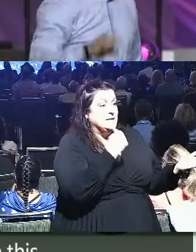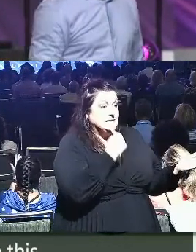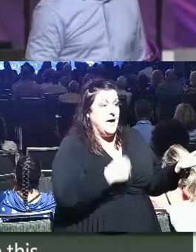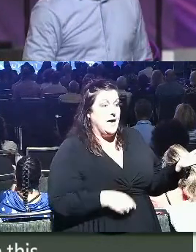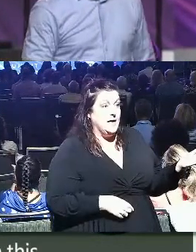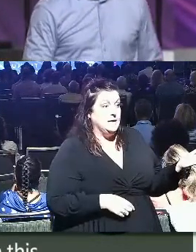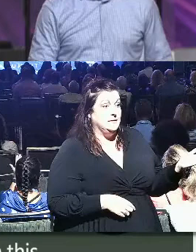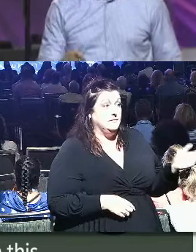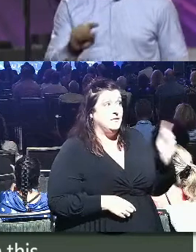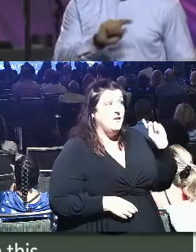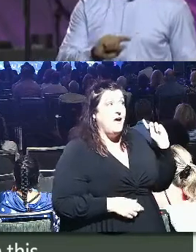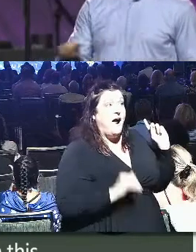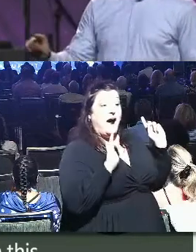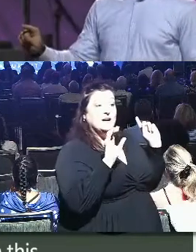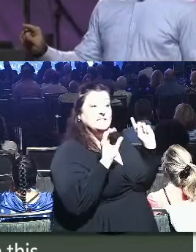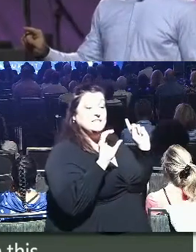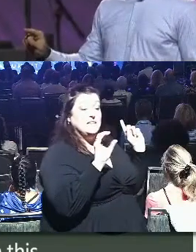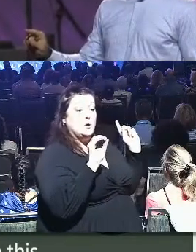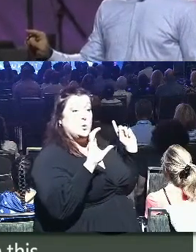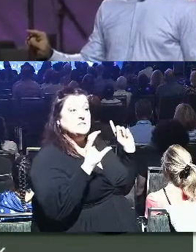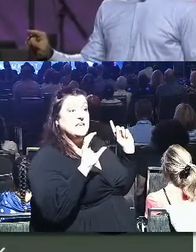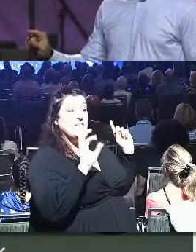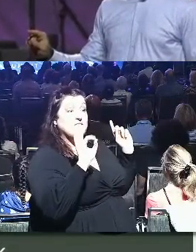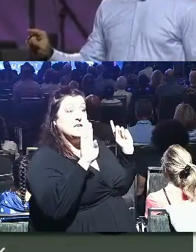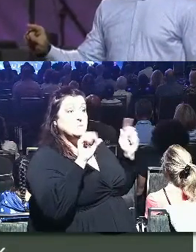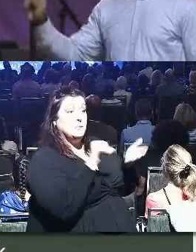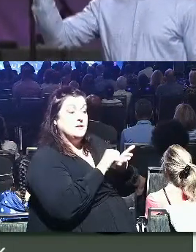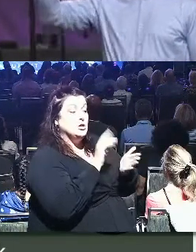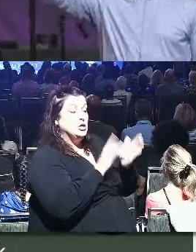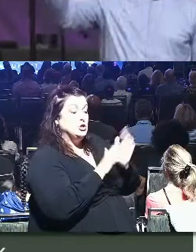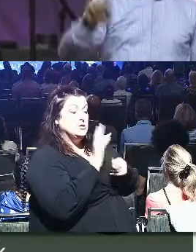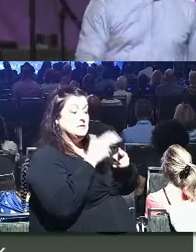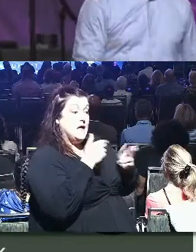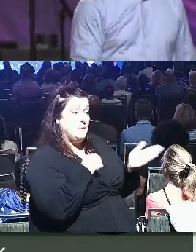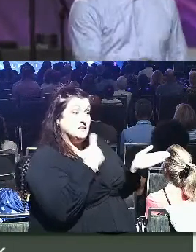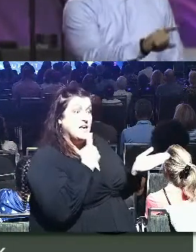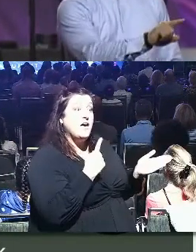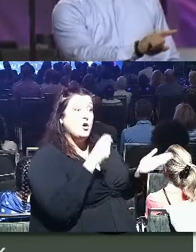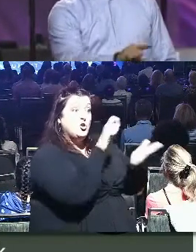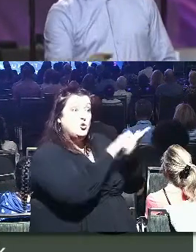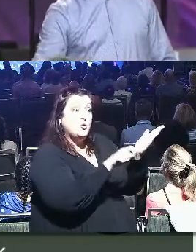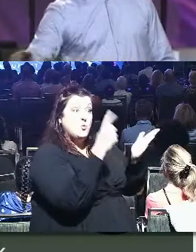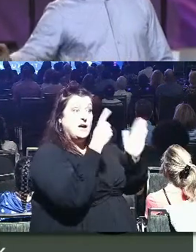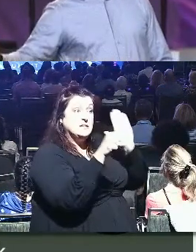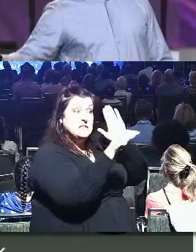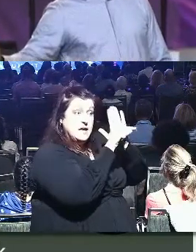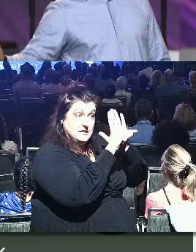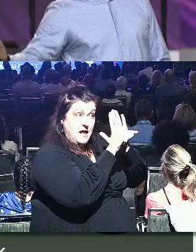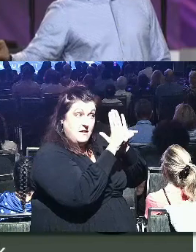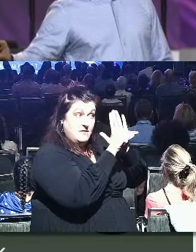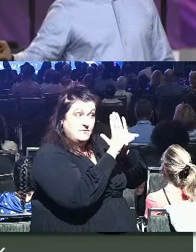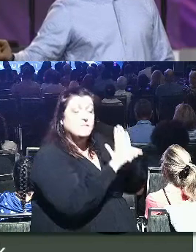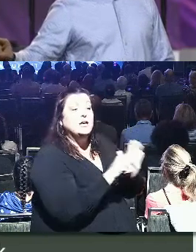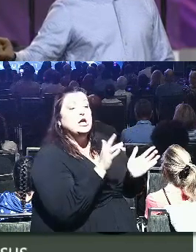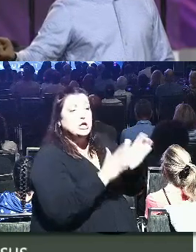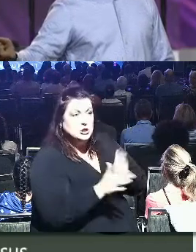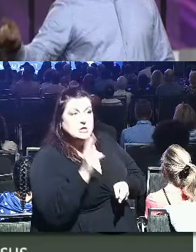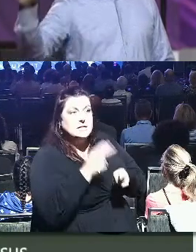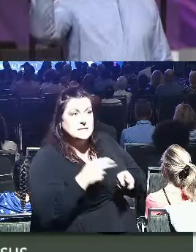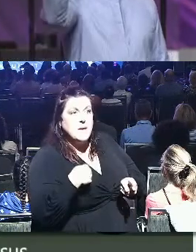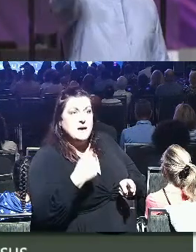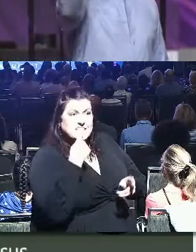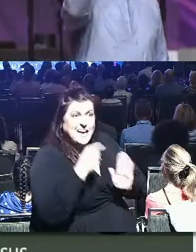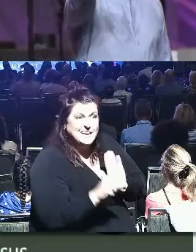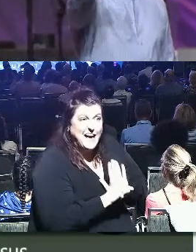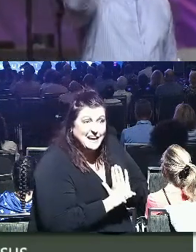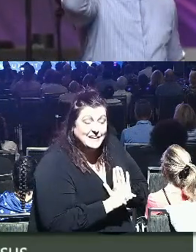ICOC Facebook page, in Jesus' name I say. You write something negative, in Jesus' name I say. You